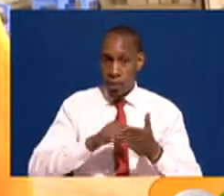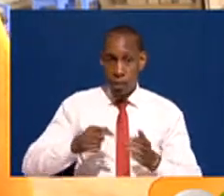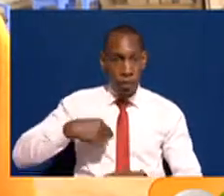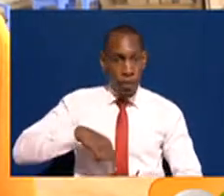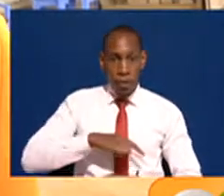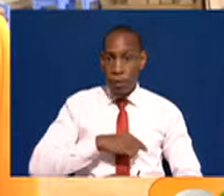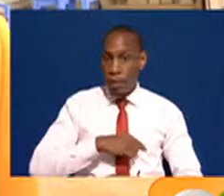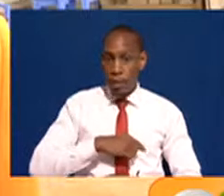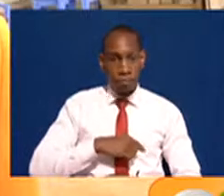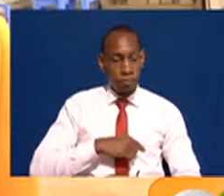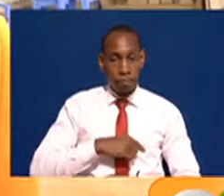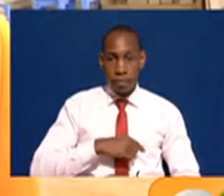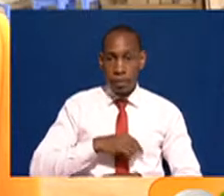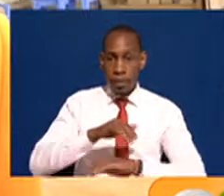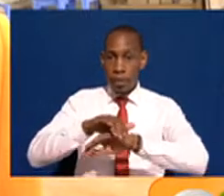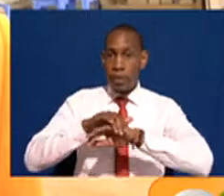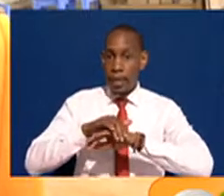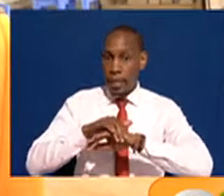are not getting any